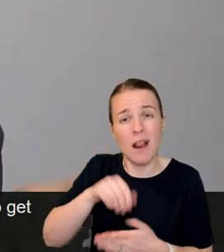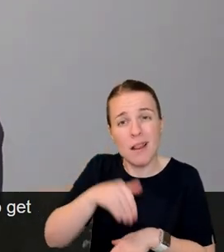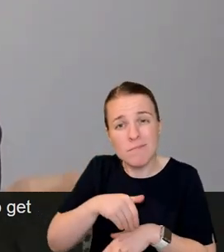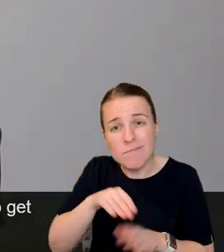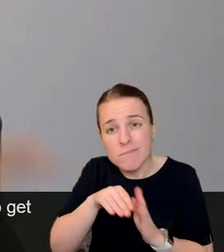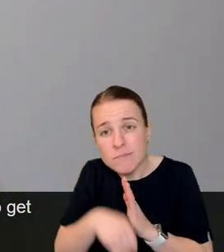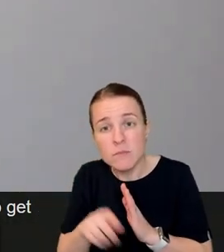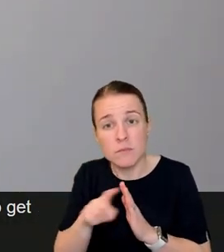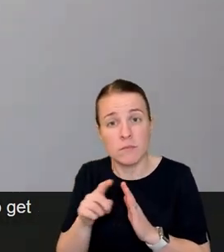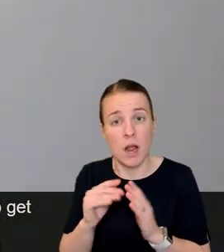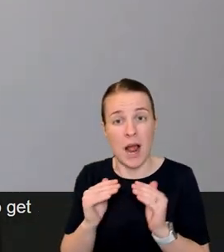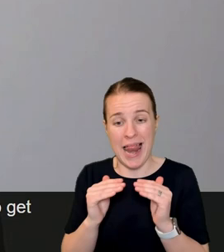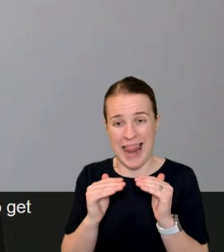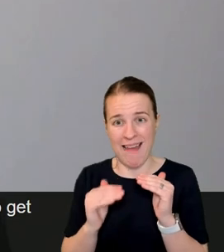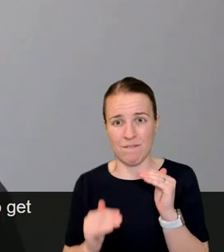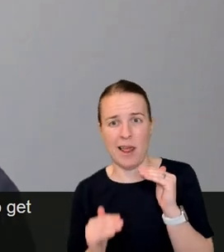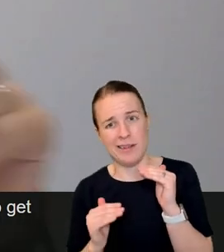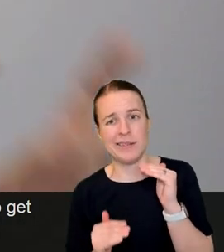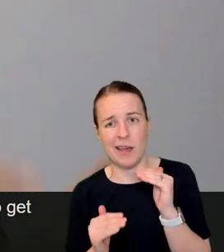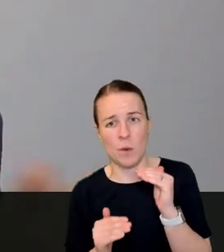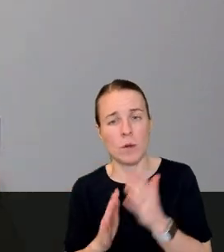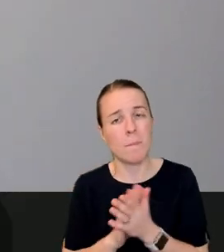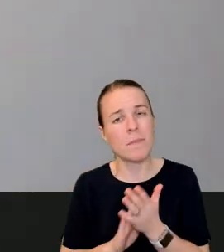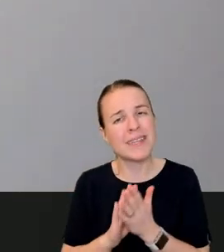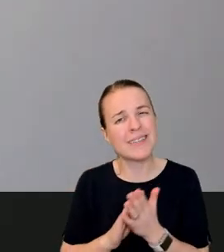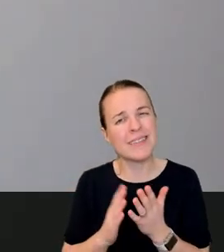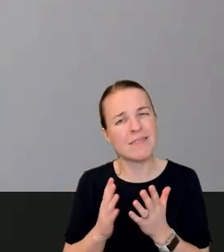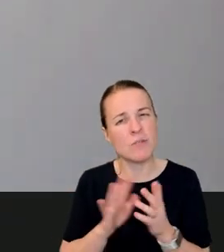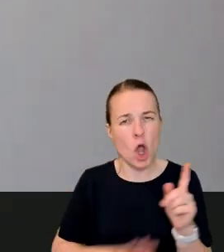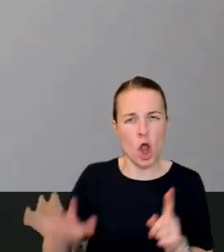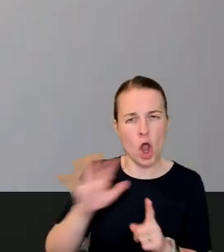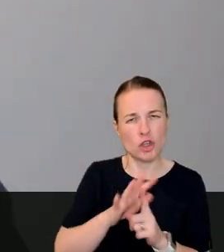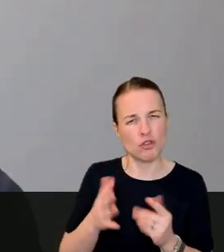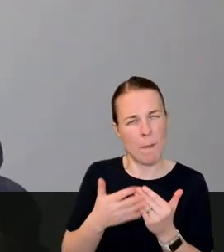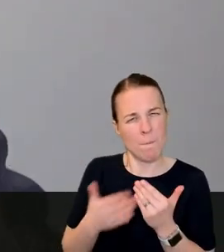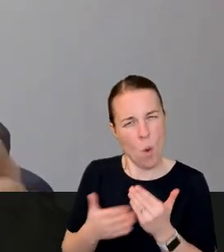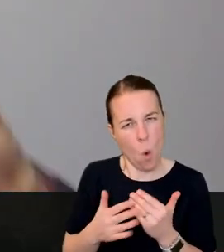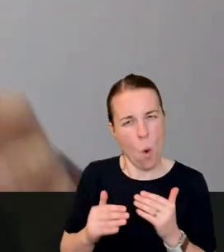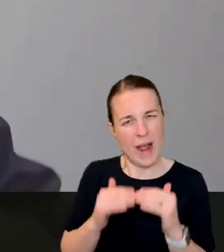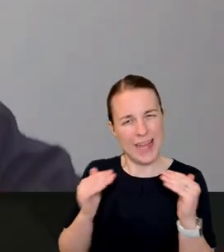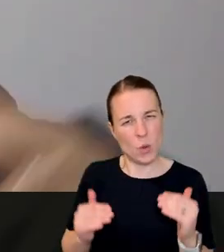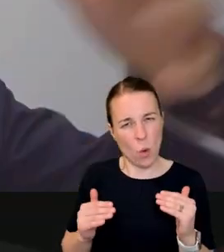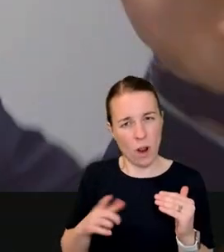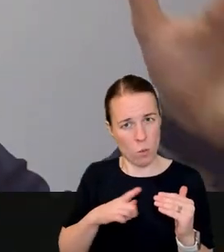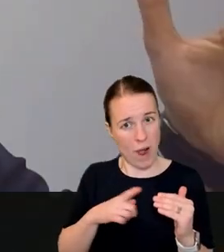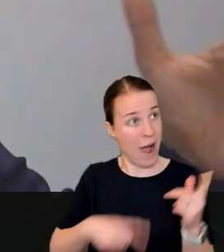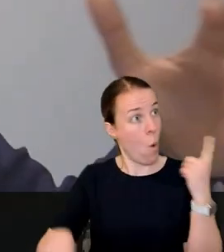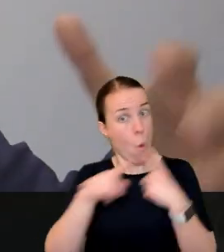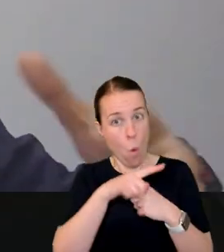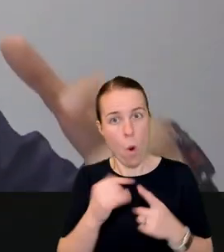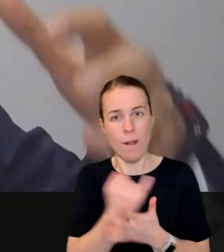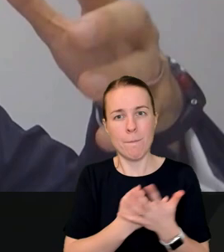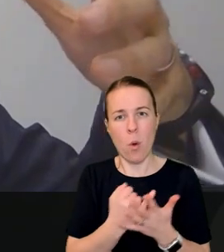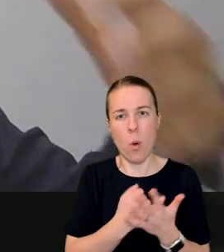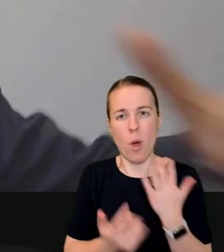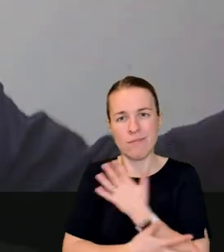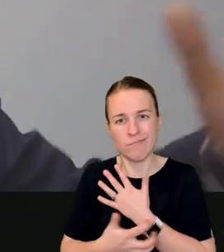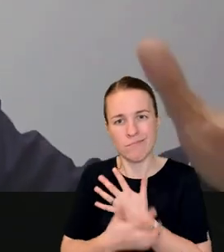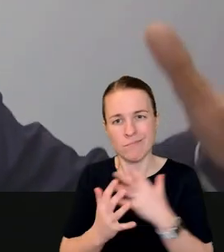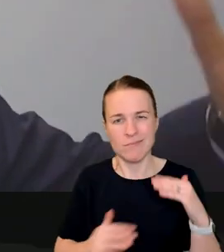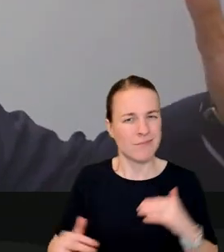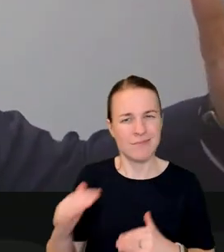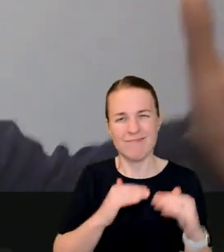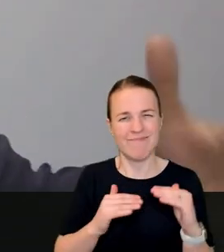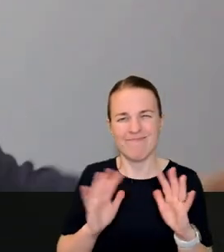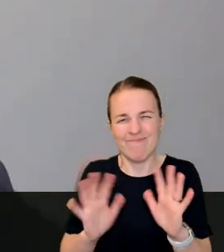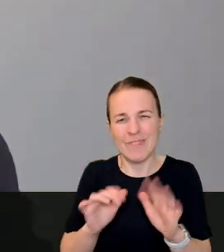down, equating to making our country more equal by making London poorer. The way to make our country more equal is to give all cities and